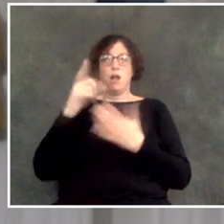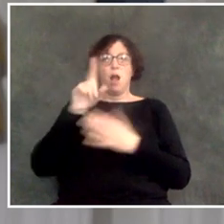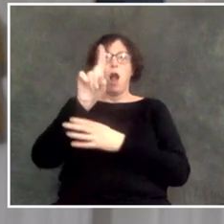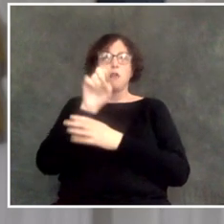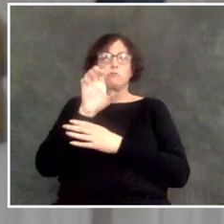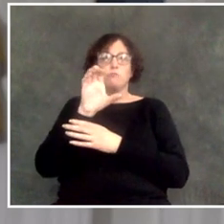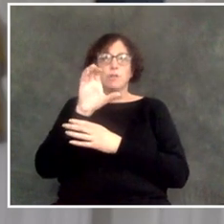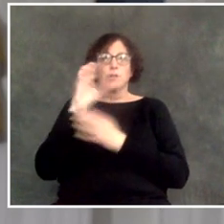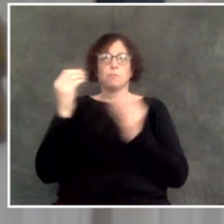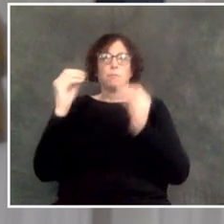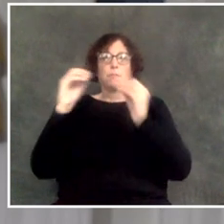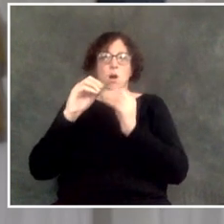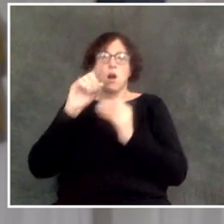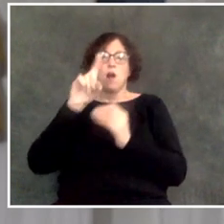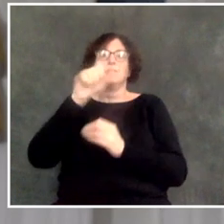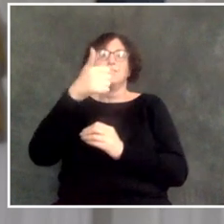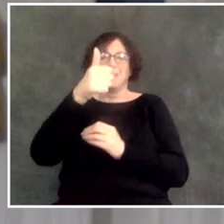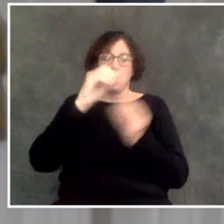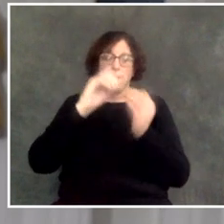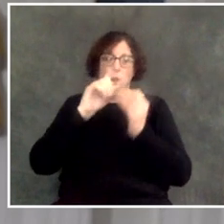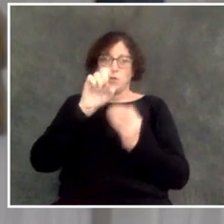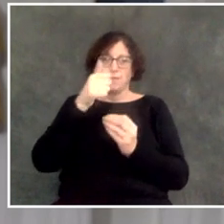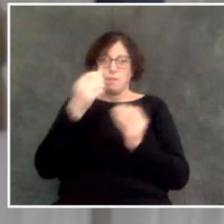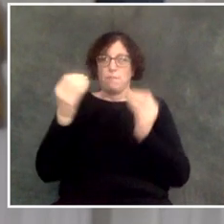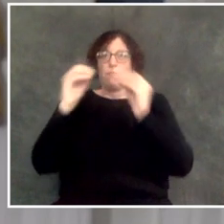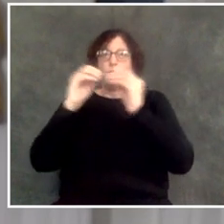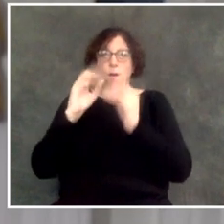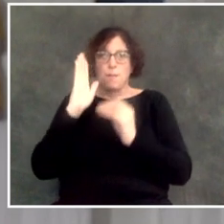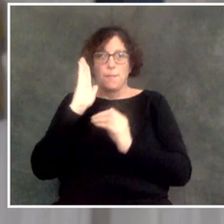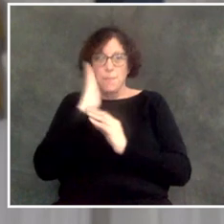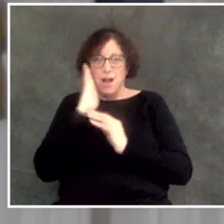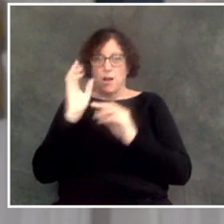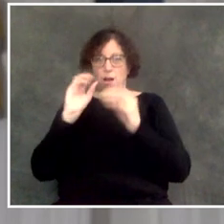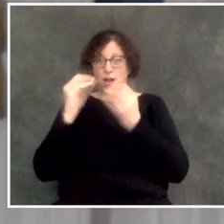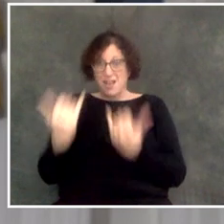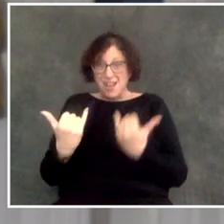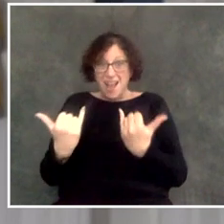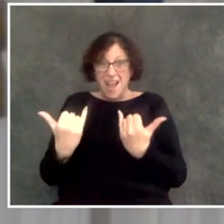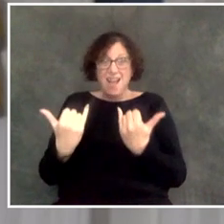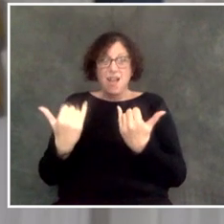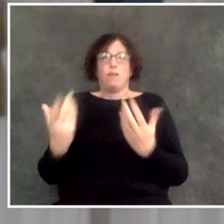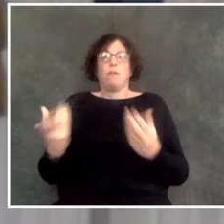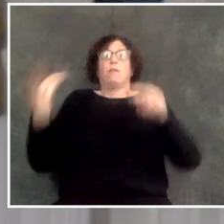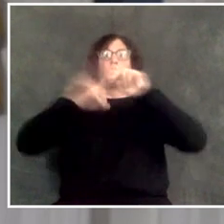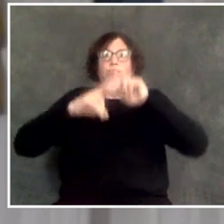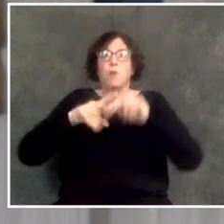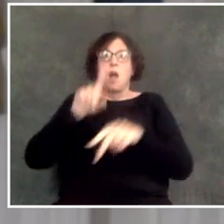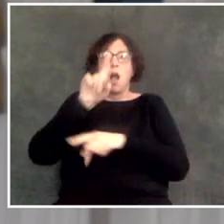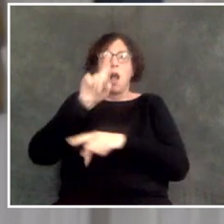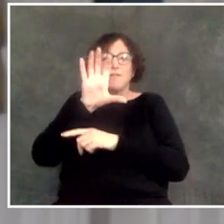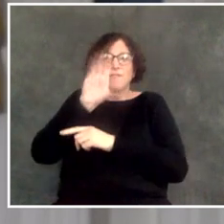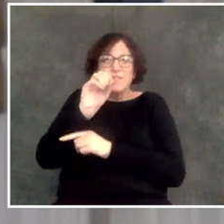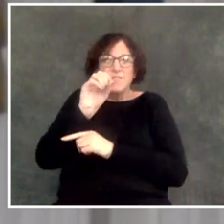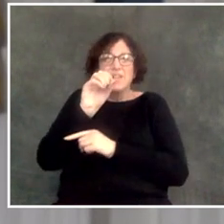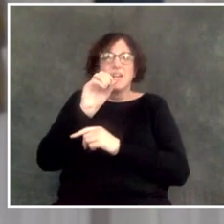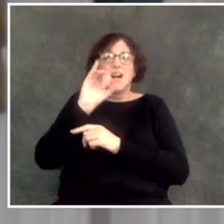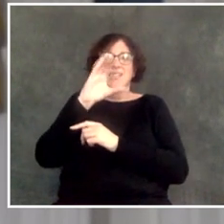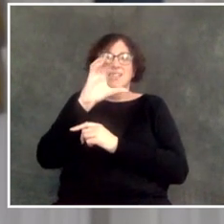who are extremely ill. At least 85% of them are on